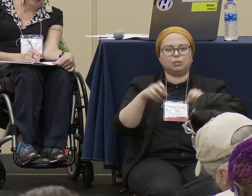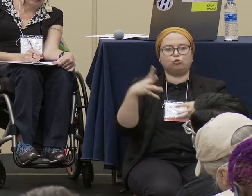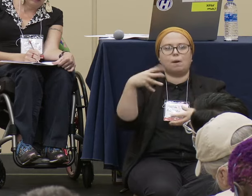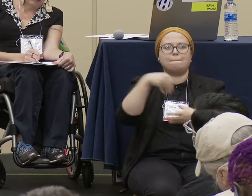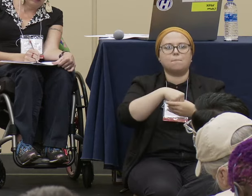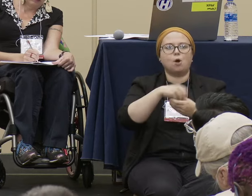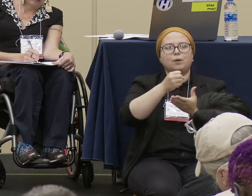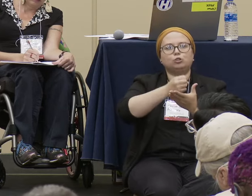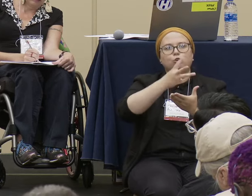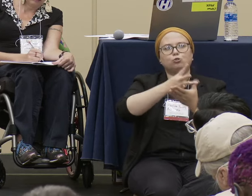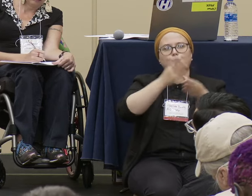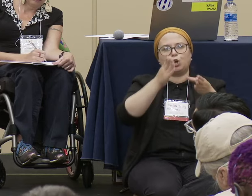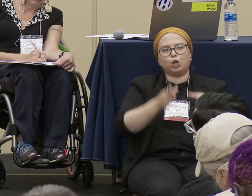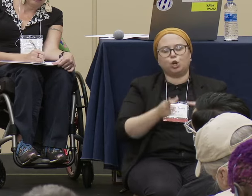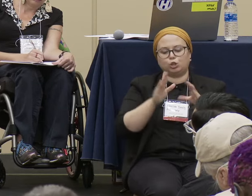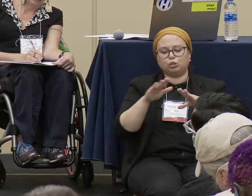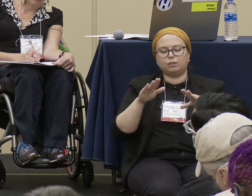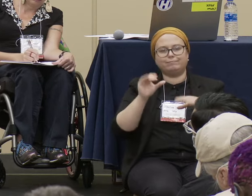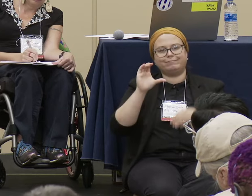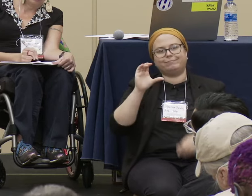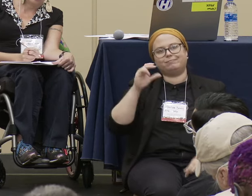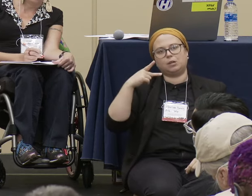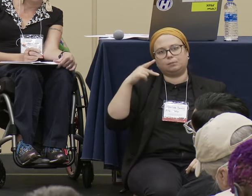social workers and child protective services.